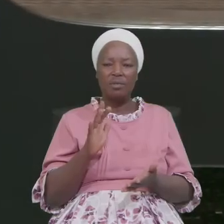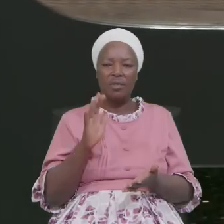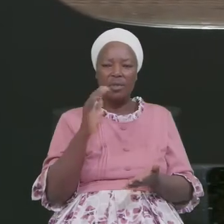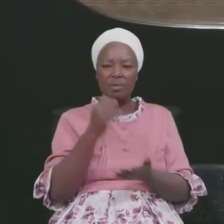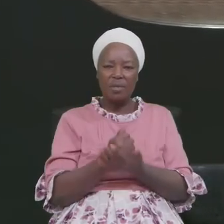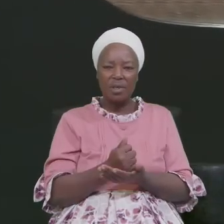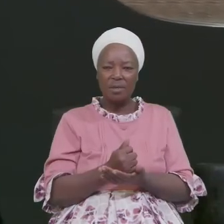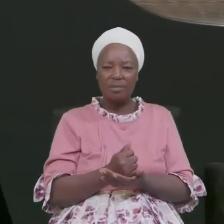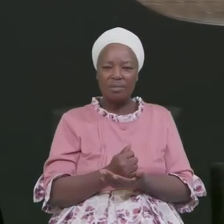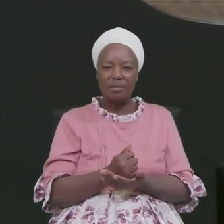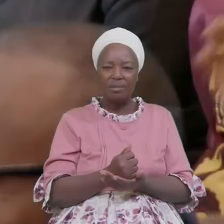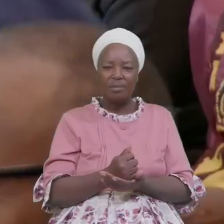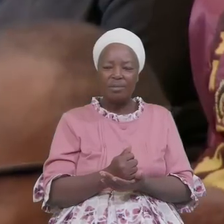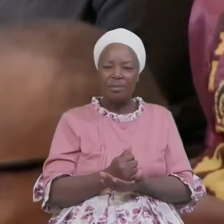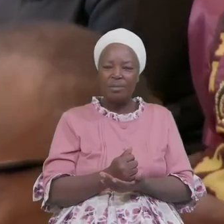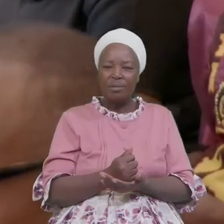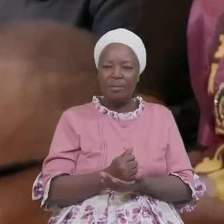God bless you for that. Amen.